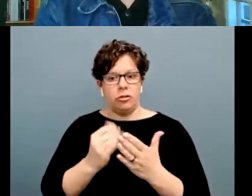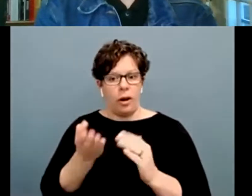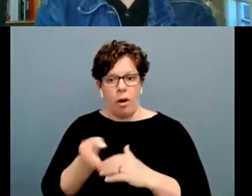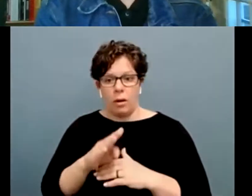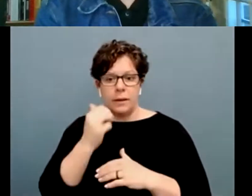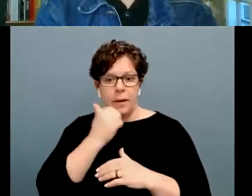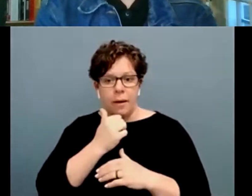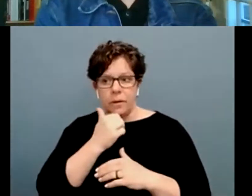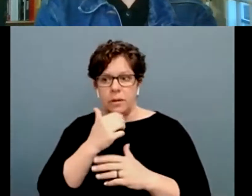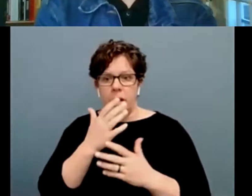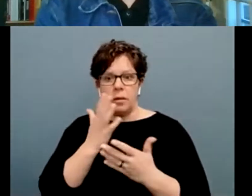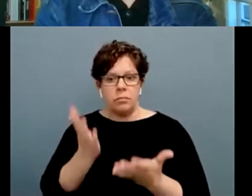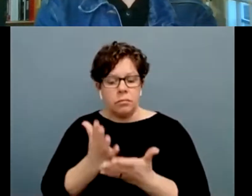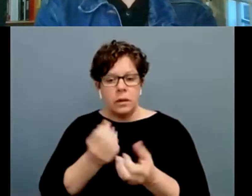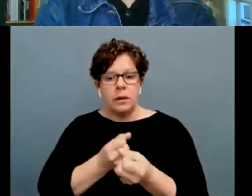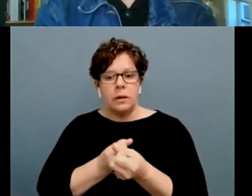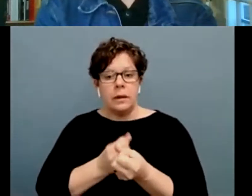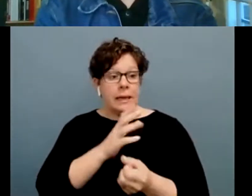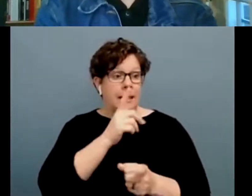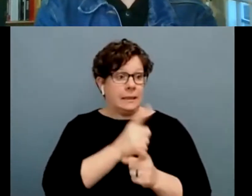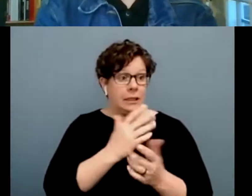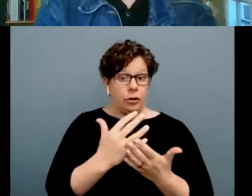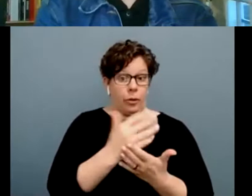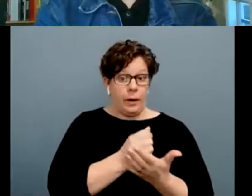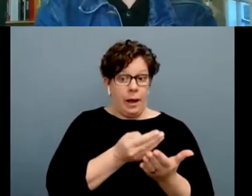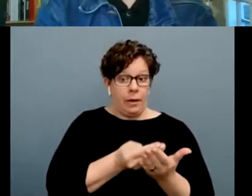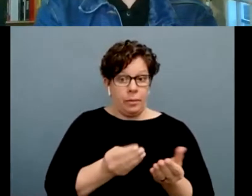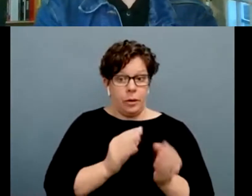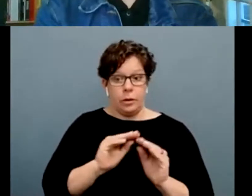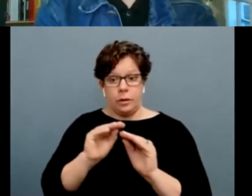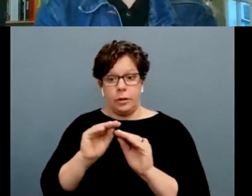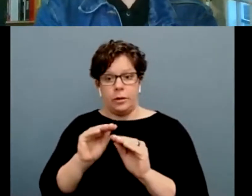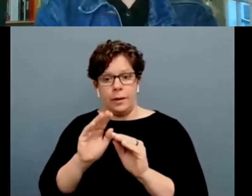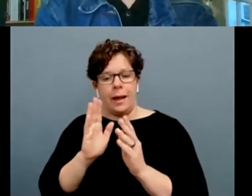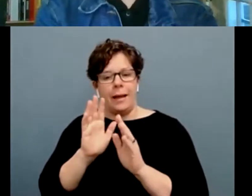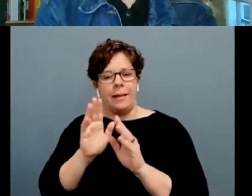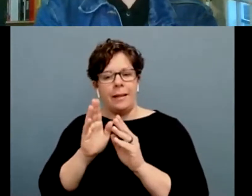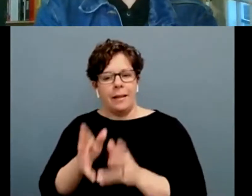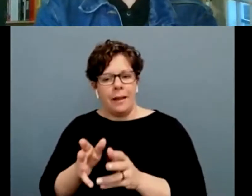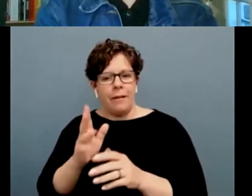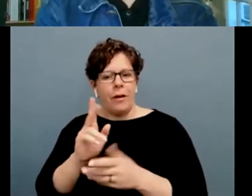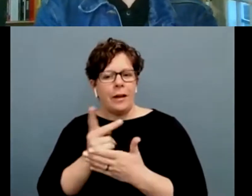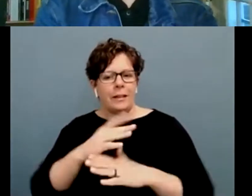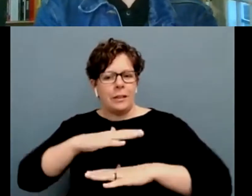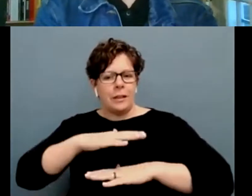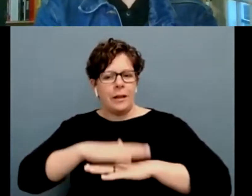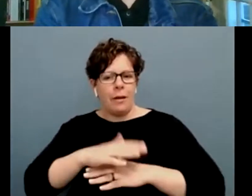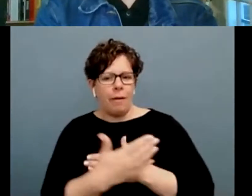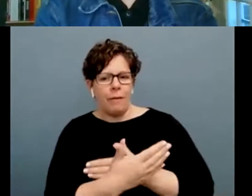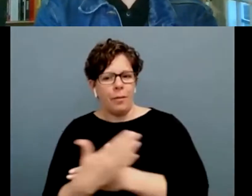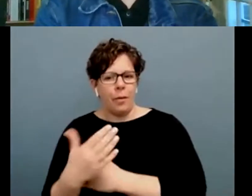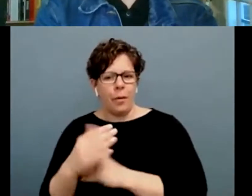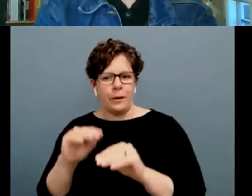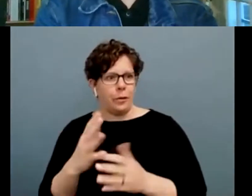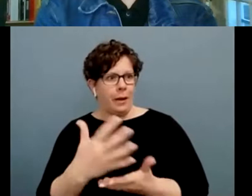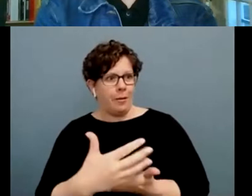day. His sister would gather materials for him and set them out on the kitchen counter every morning so that he had materials to